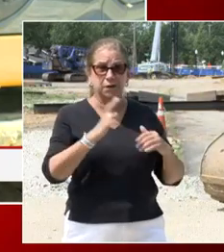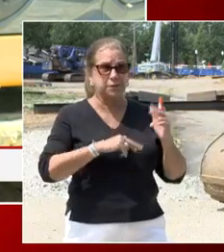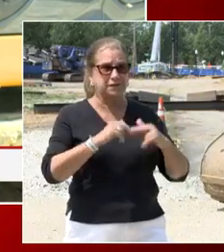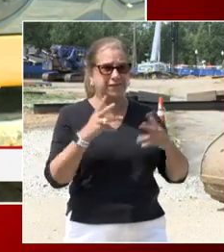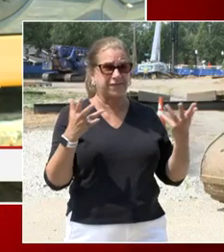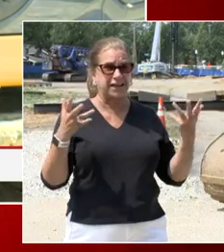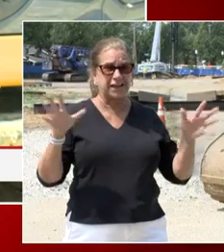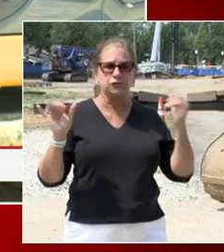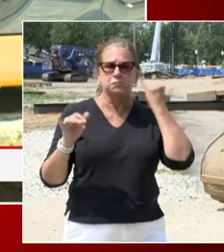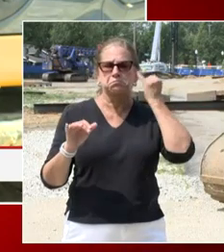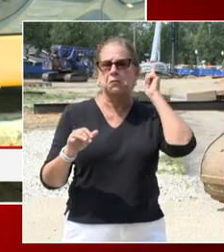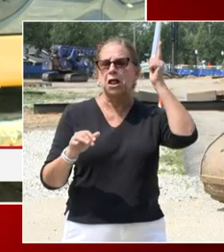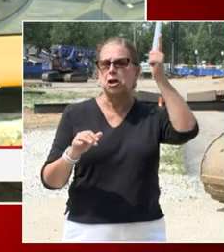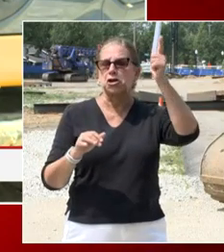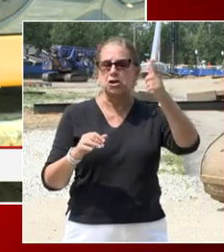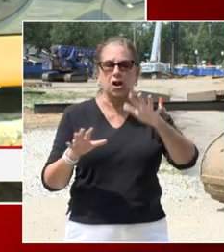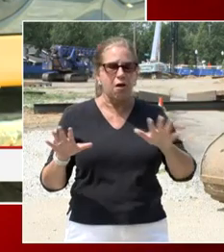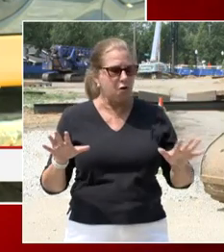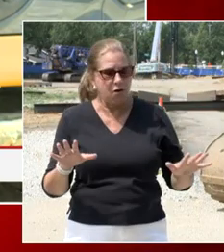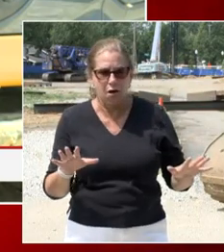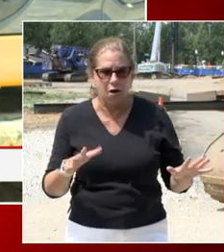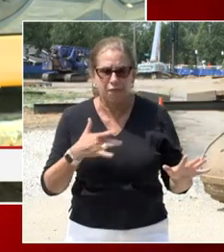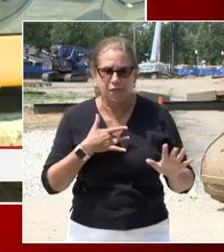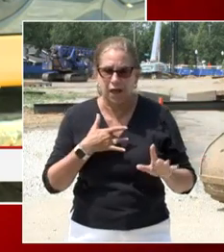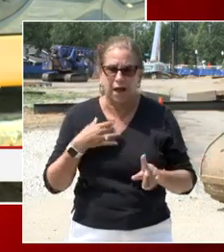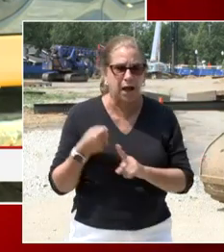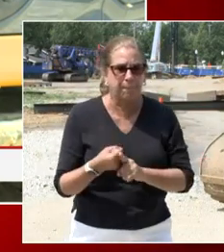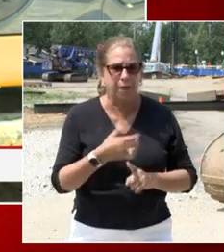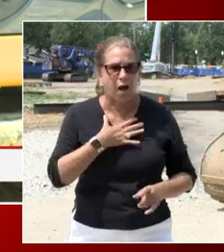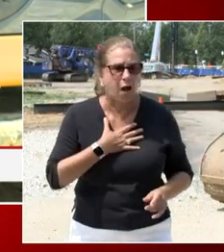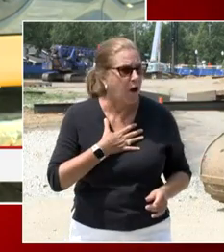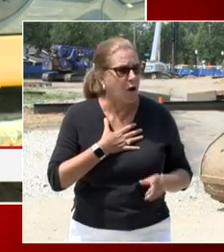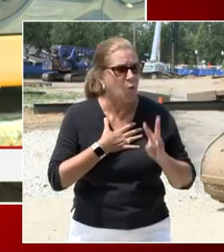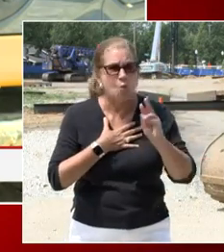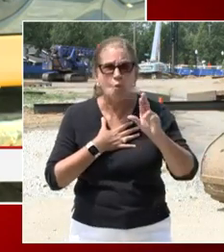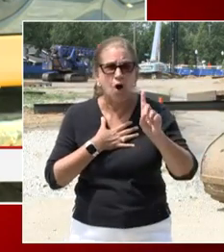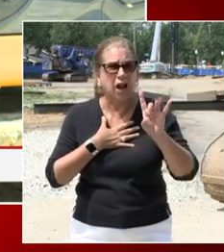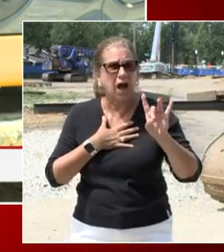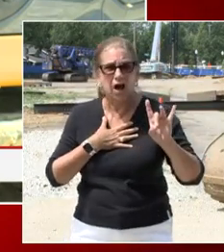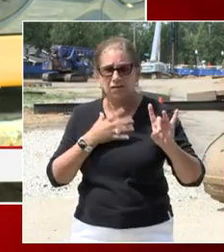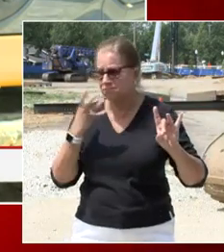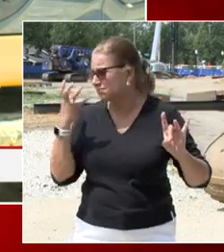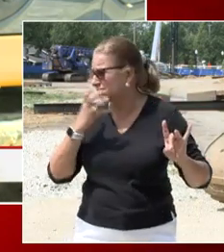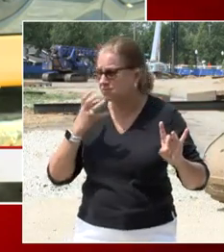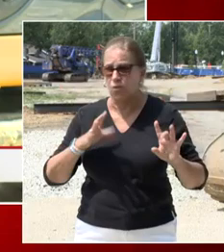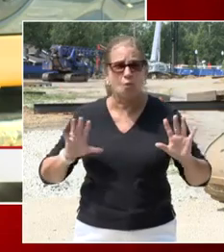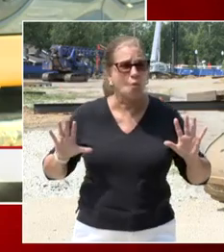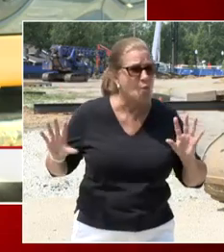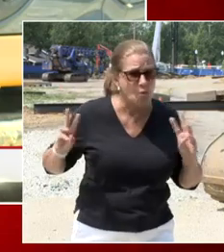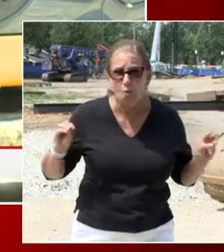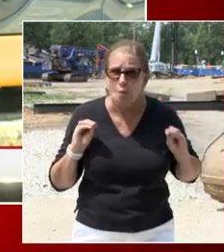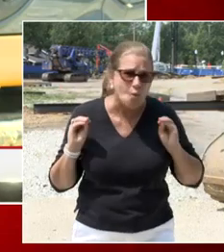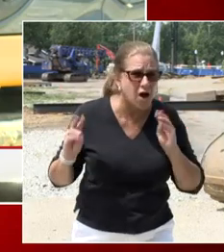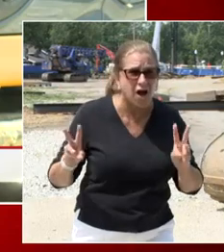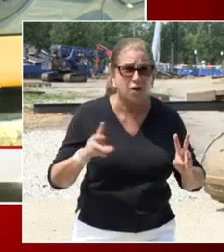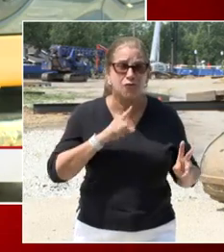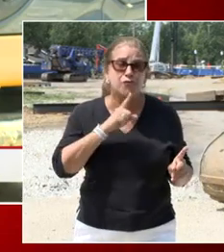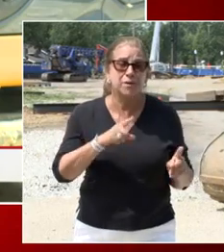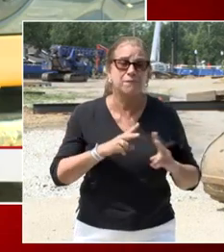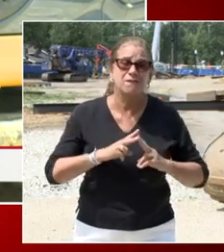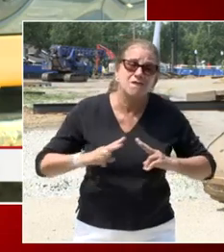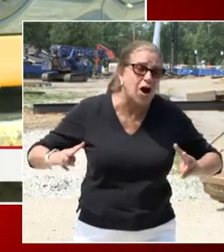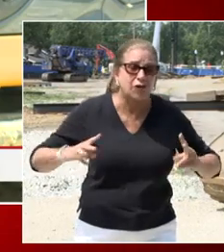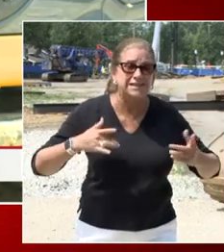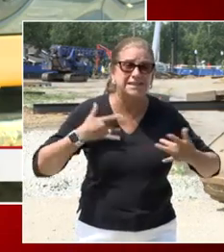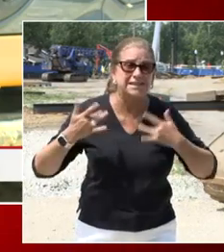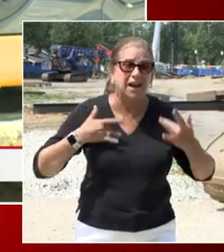Ward 8 and all Washingtonians. We were excited, of course, to announce that Whitman-Walker was going to come,